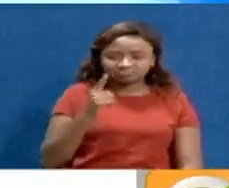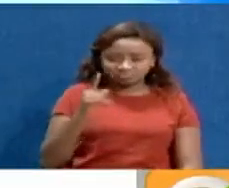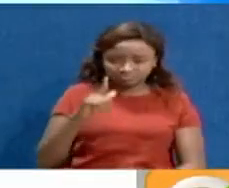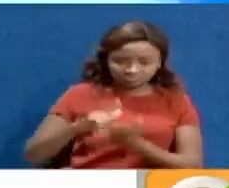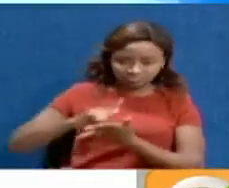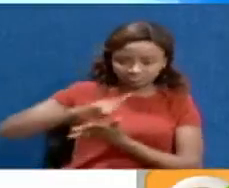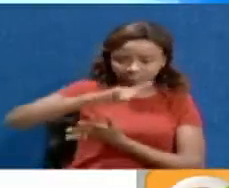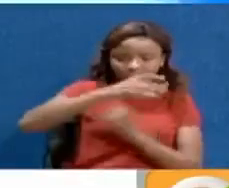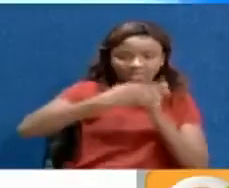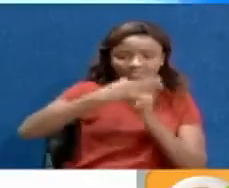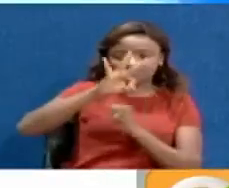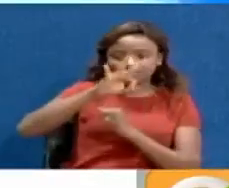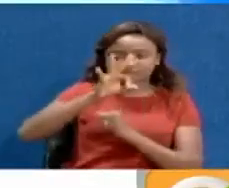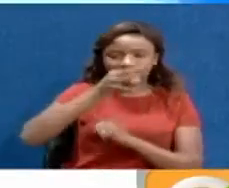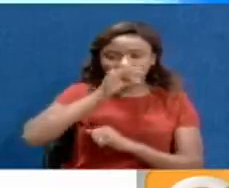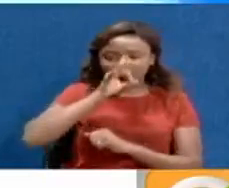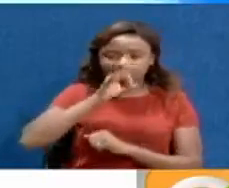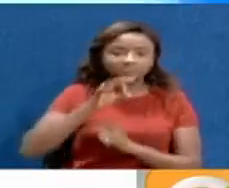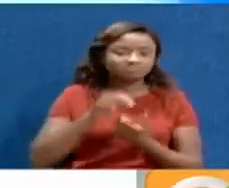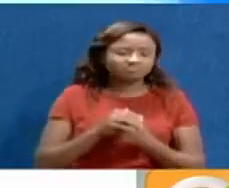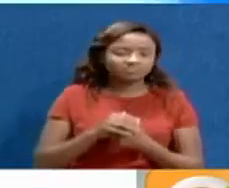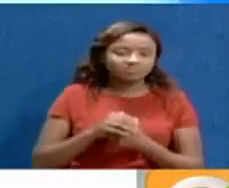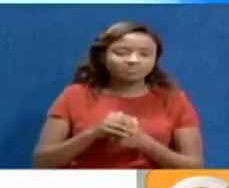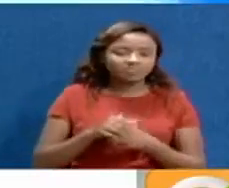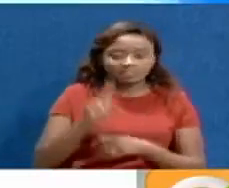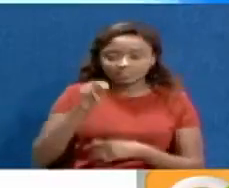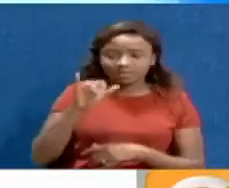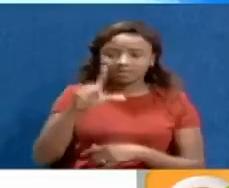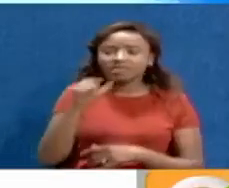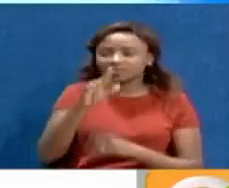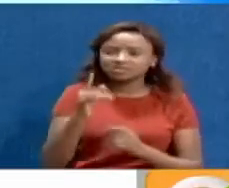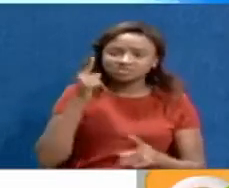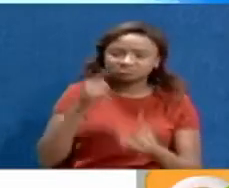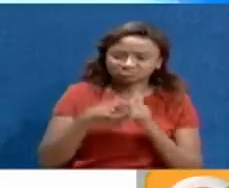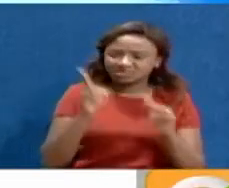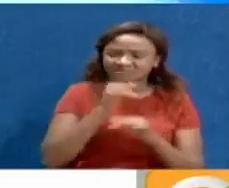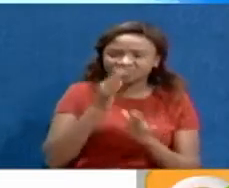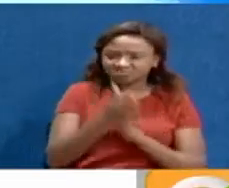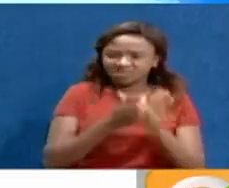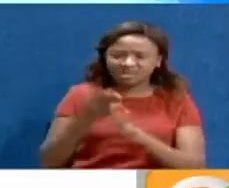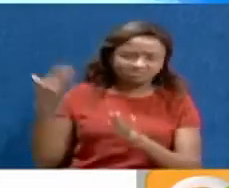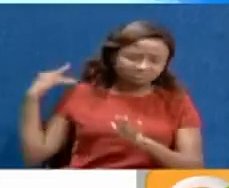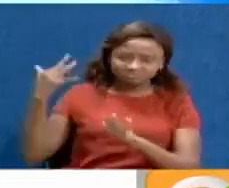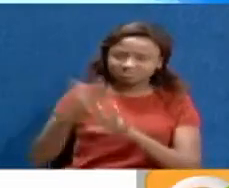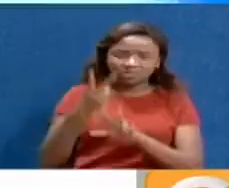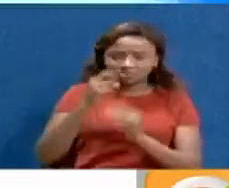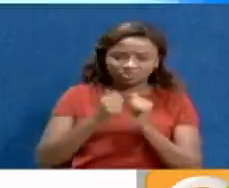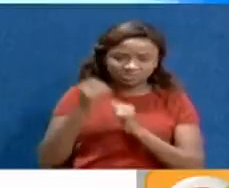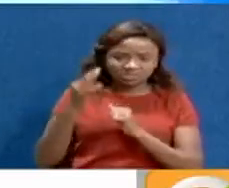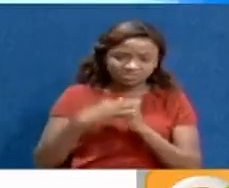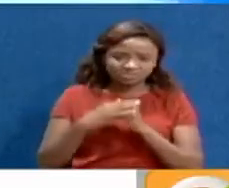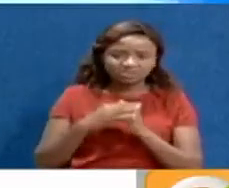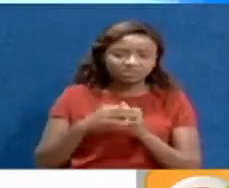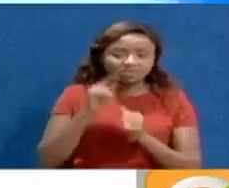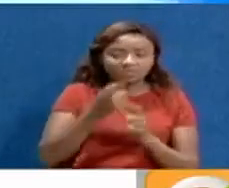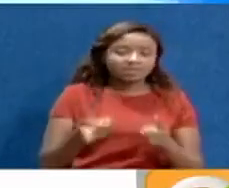A330neo aircraft as part of a recovery plan which started in 2018. The acquisition increases the total fleet